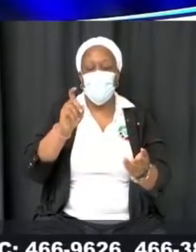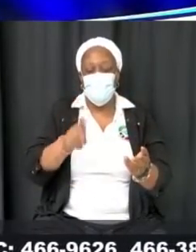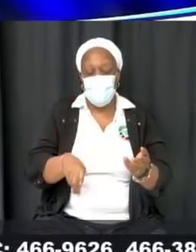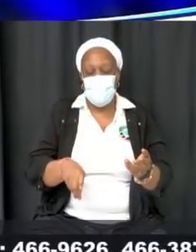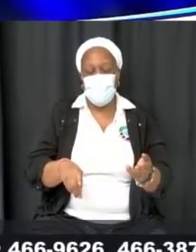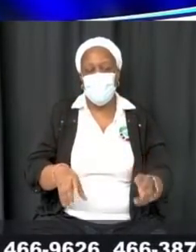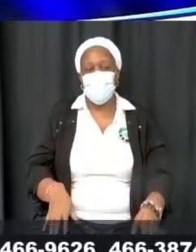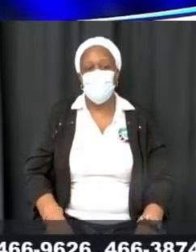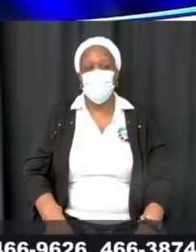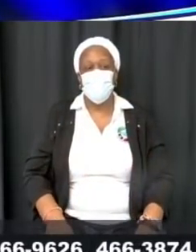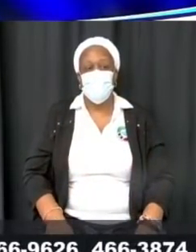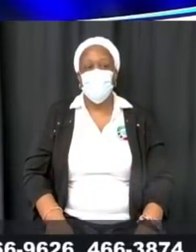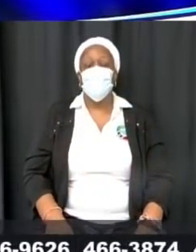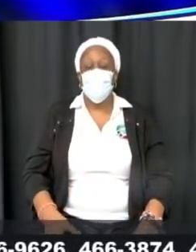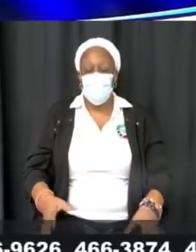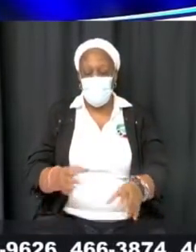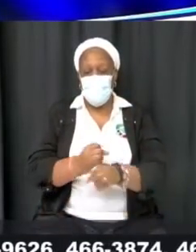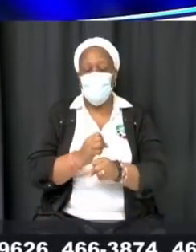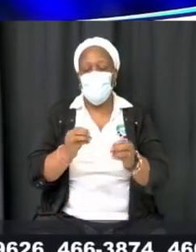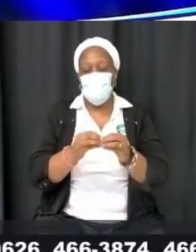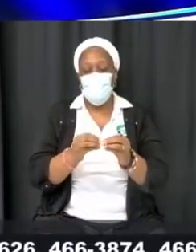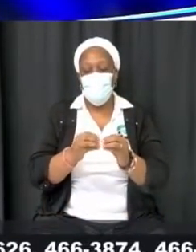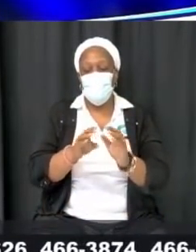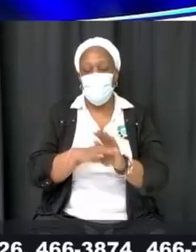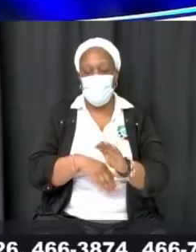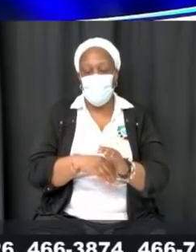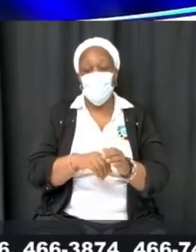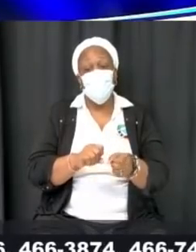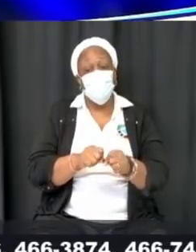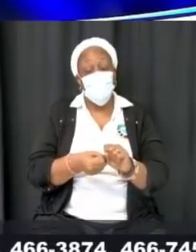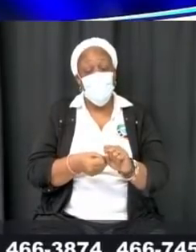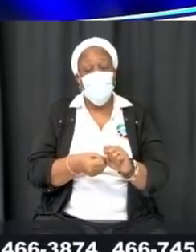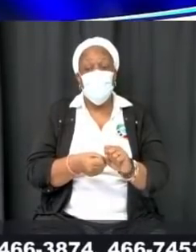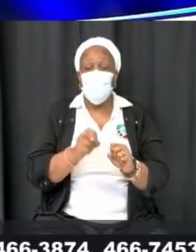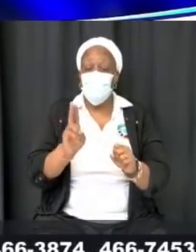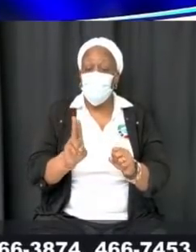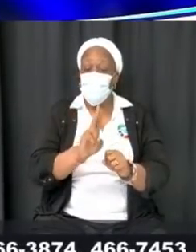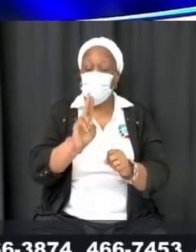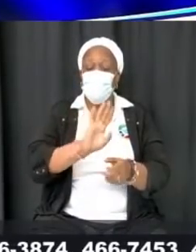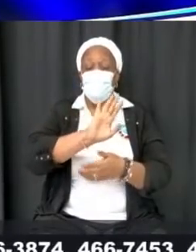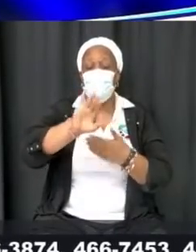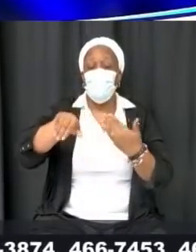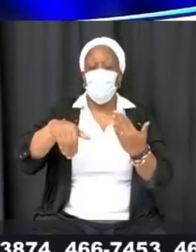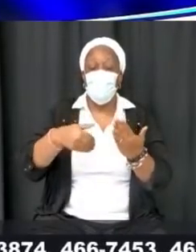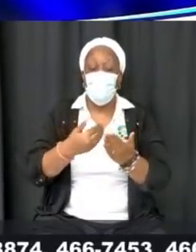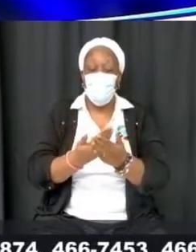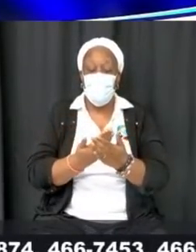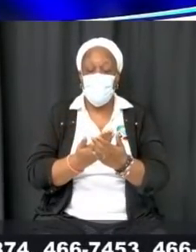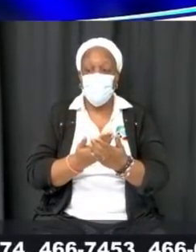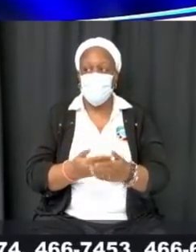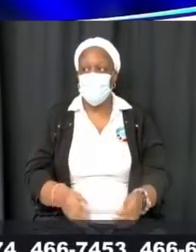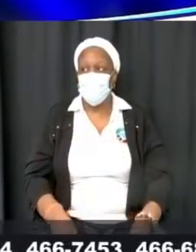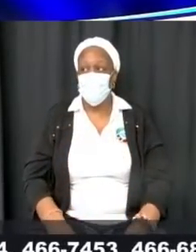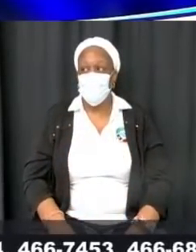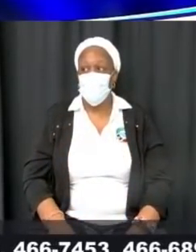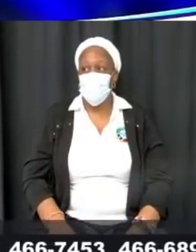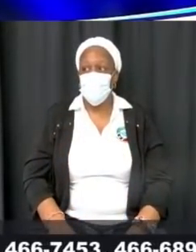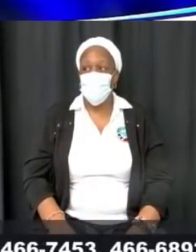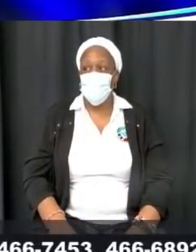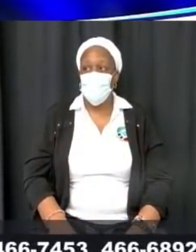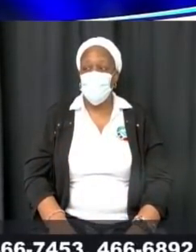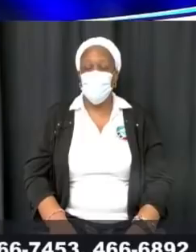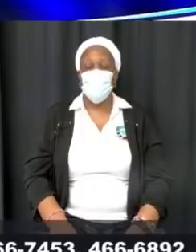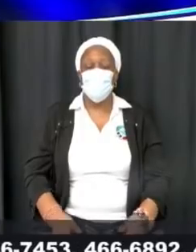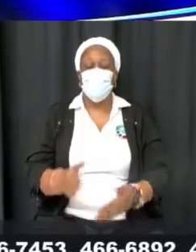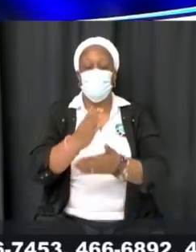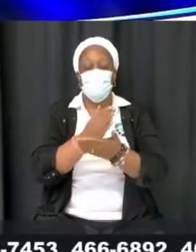41,600, we got an additional 250 doses. On a daily basis, sometimes we would get 8